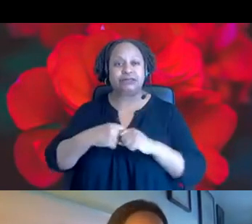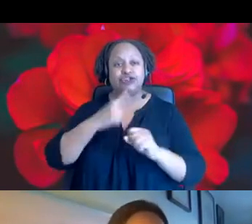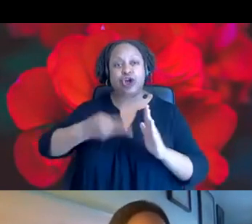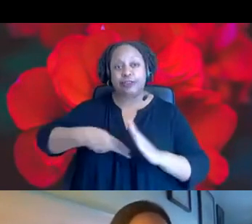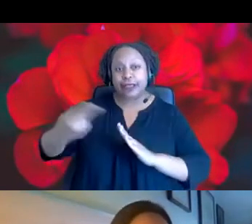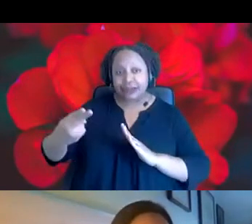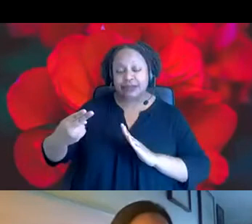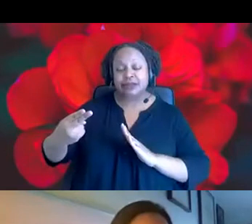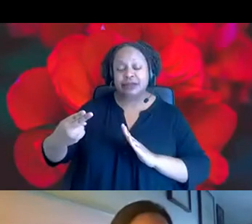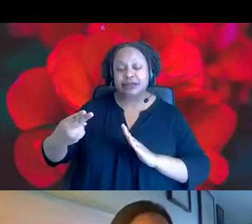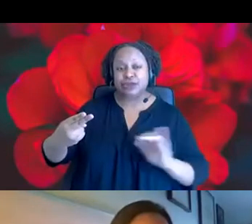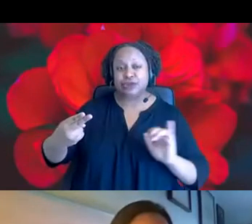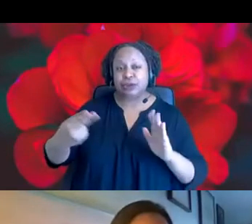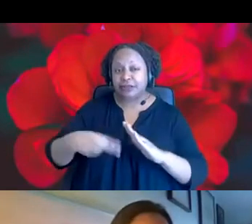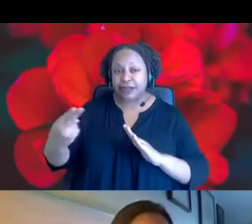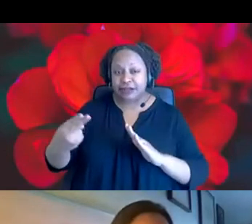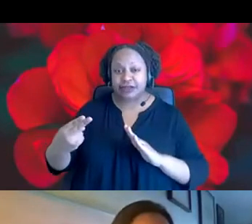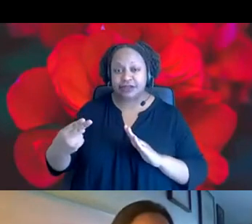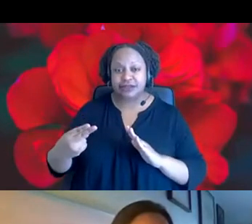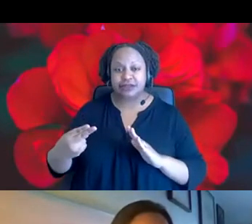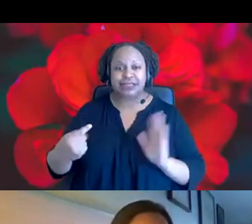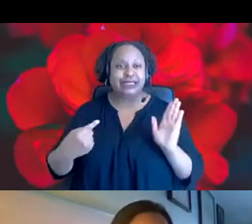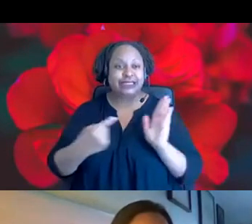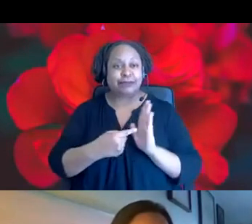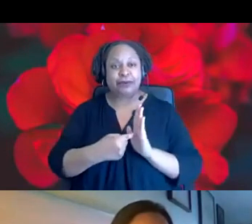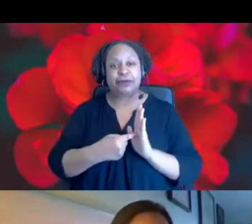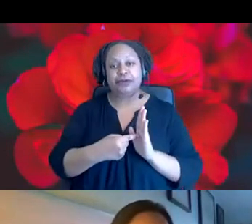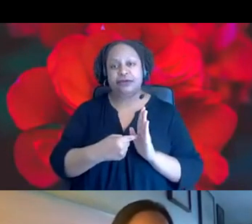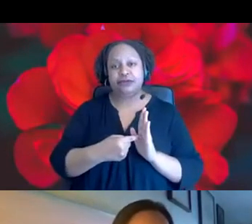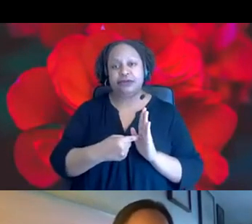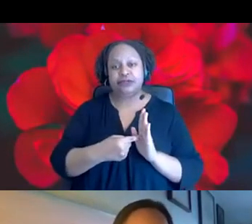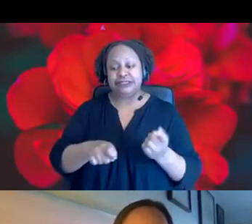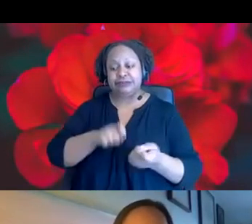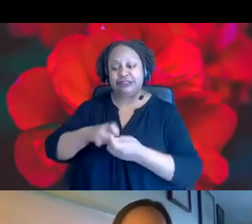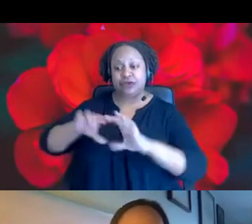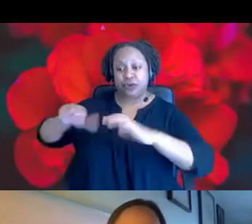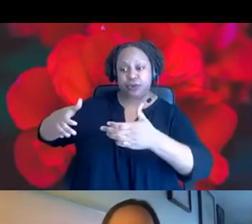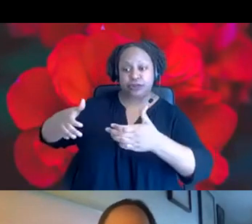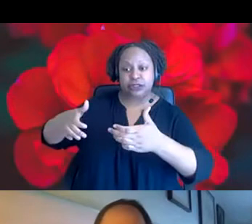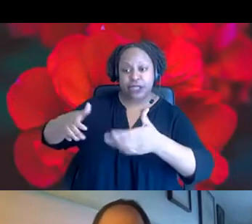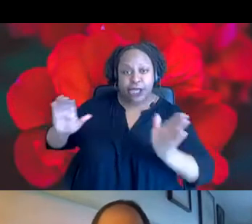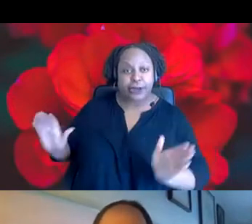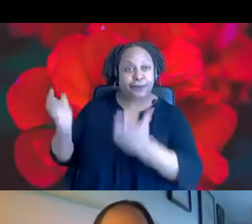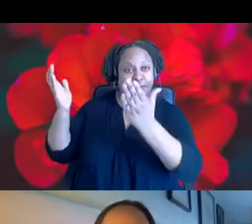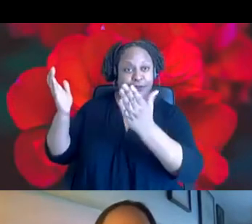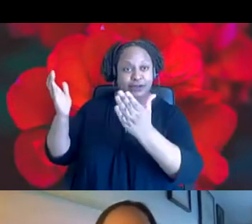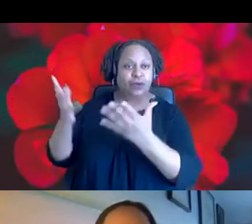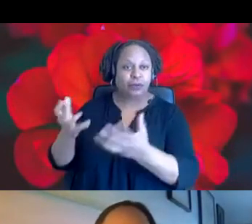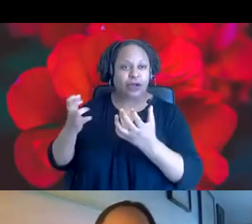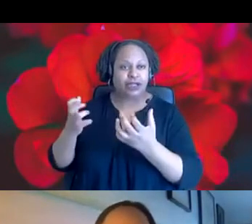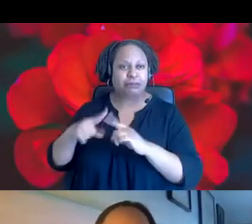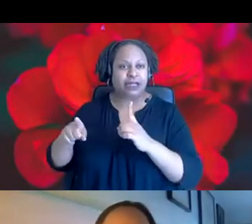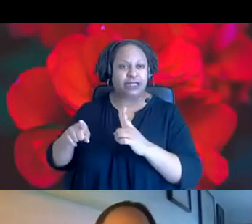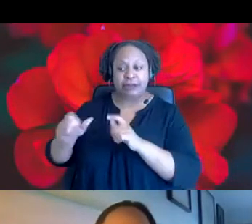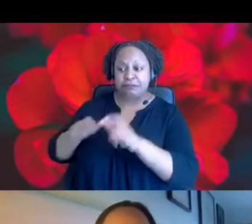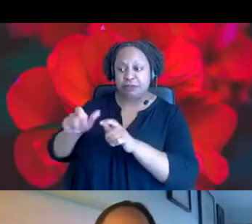saying we need, we want to amplify XYZ voices, then you're putting pressure on people from these